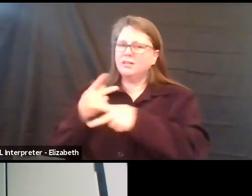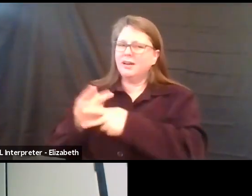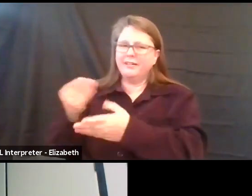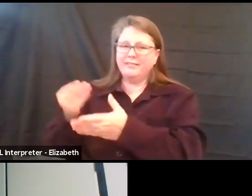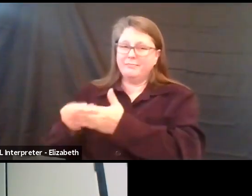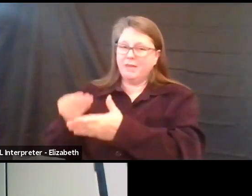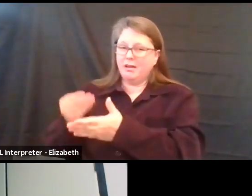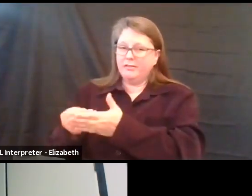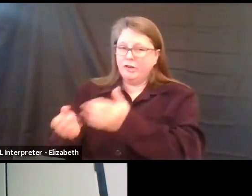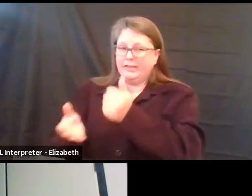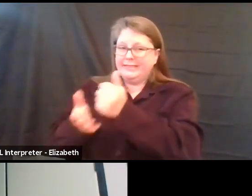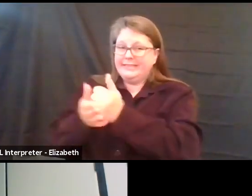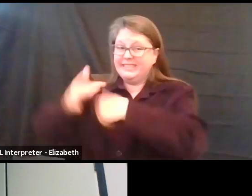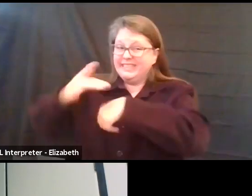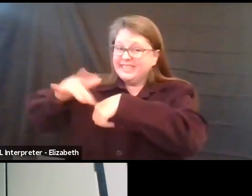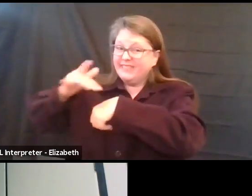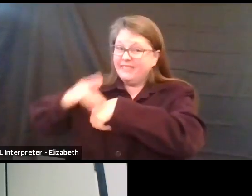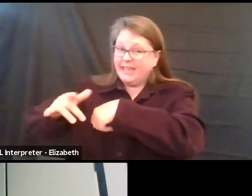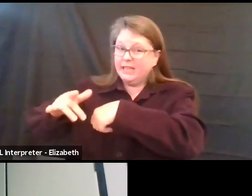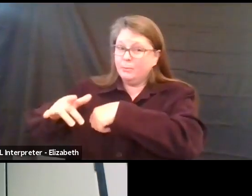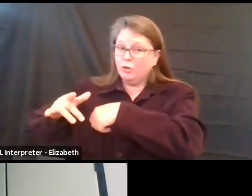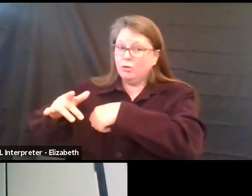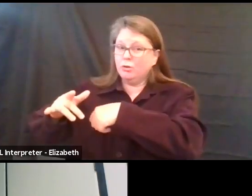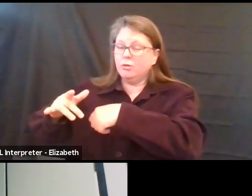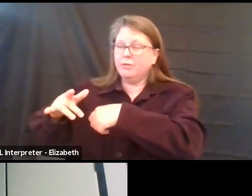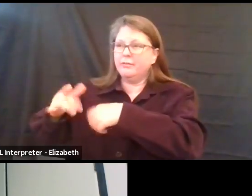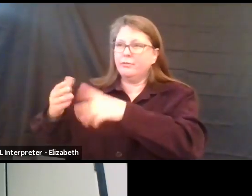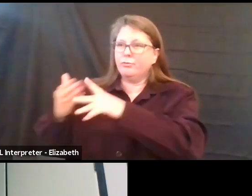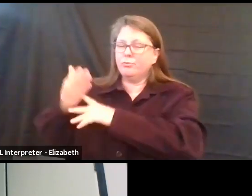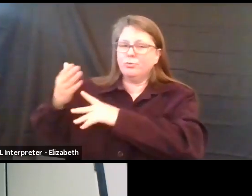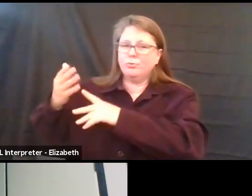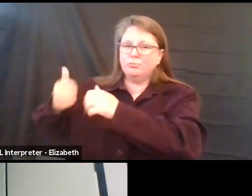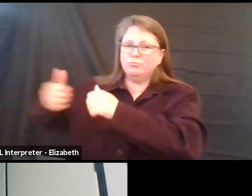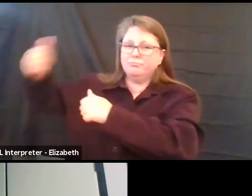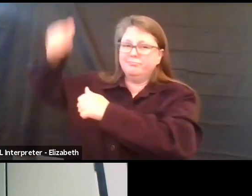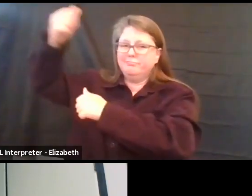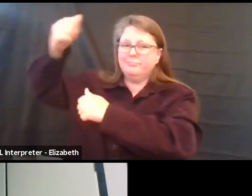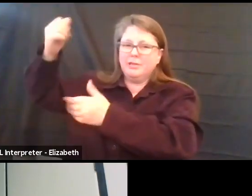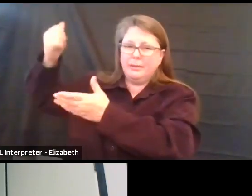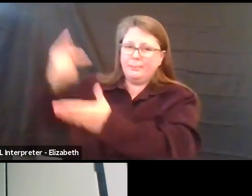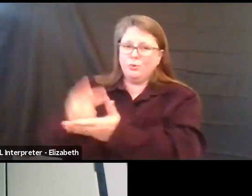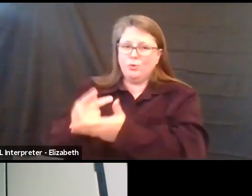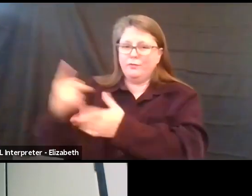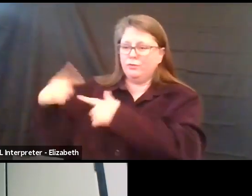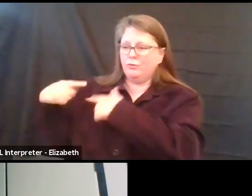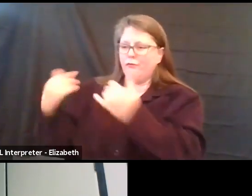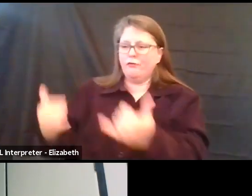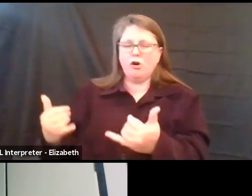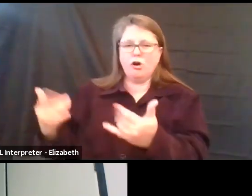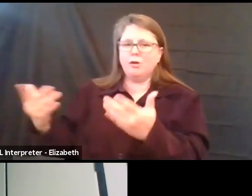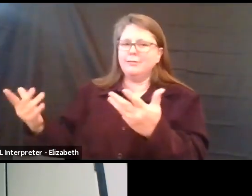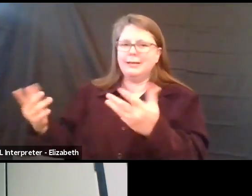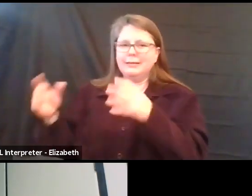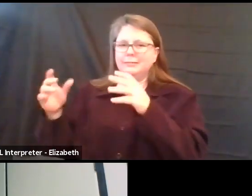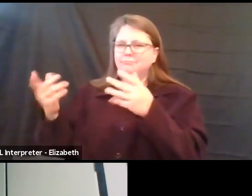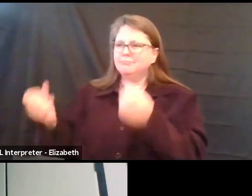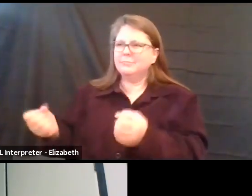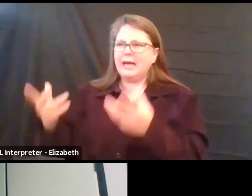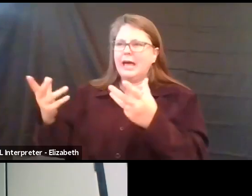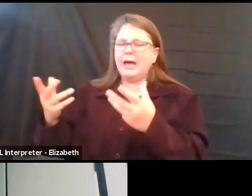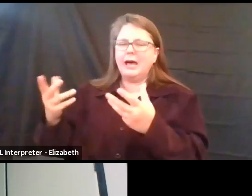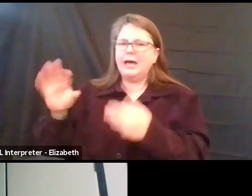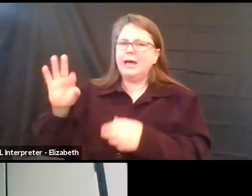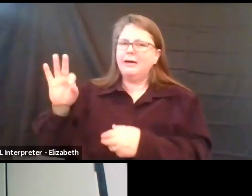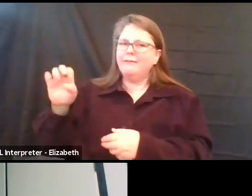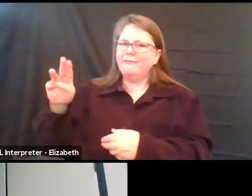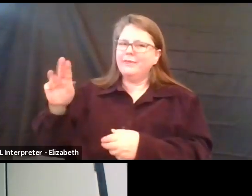through what's been approved so far? How much if I come in, how will FEMA decide how much money